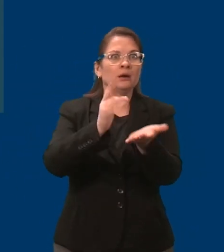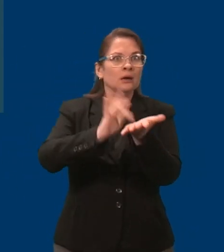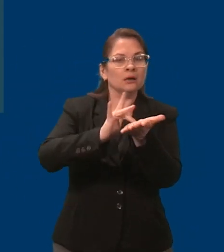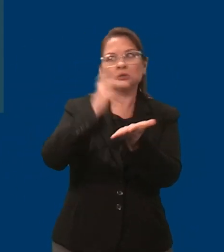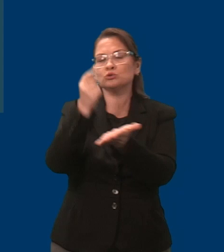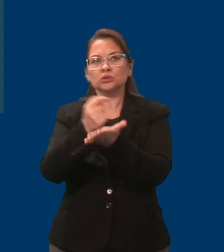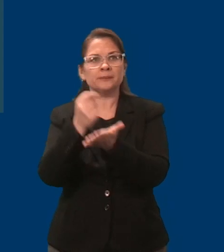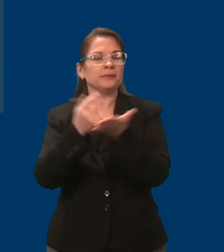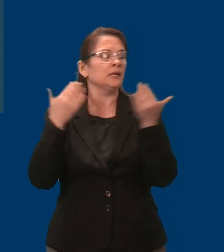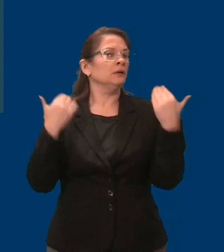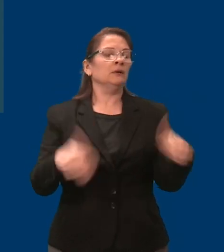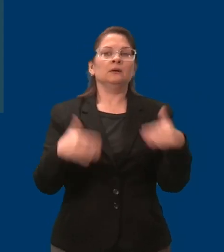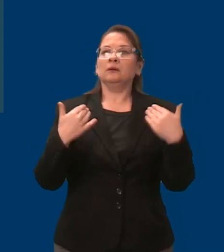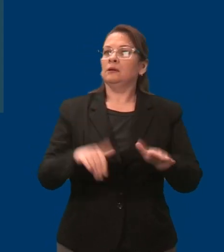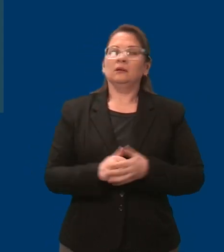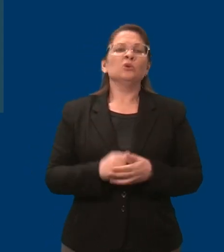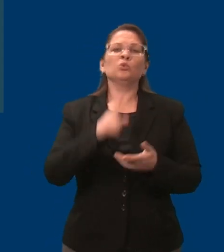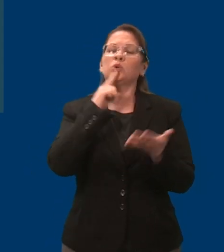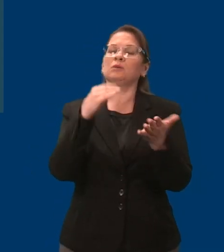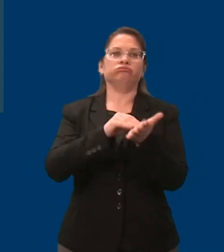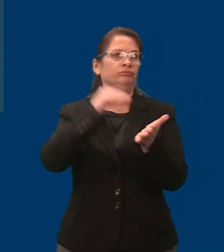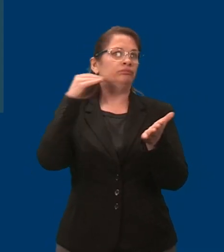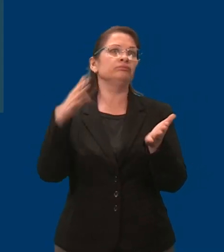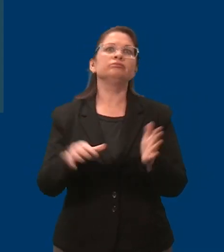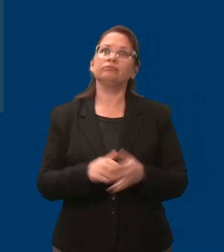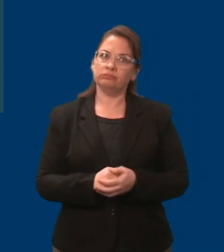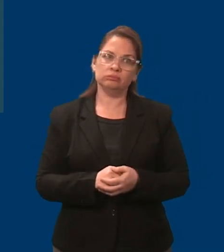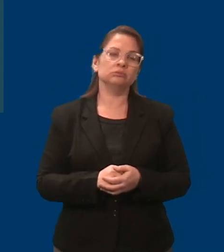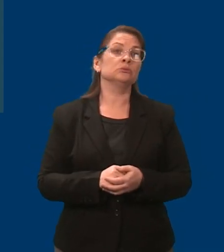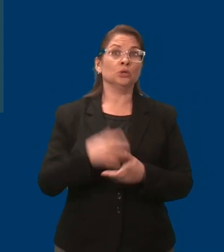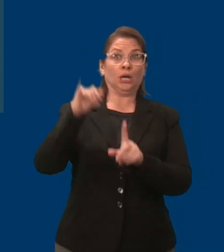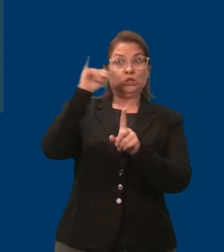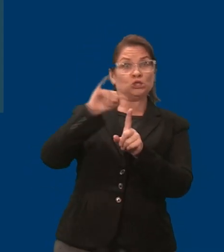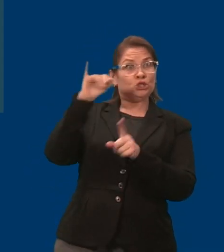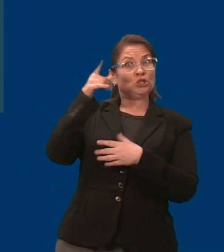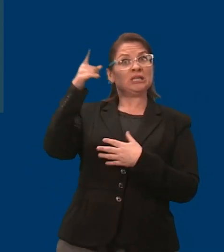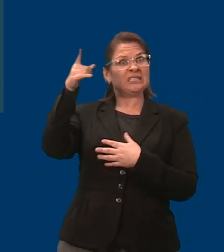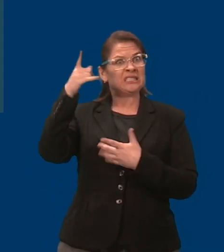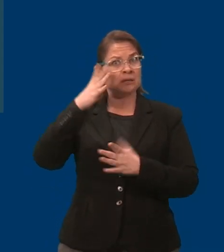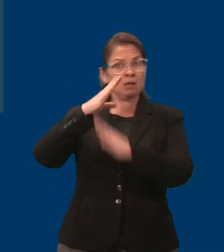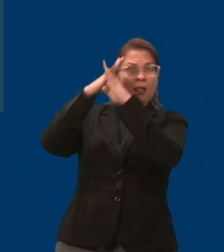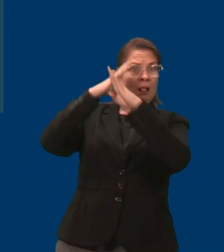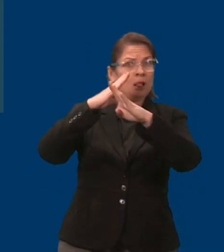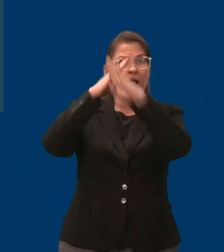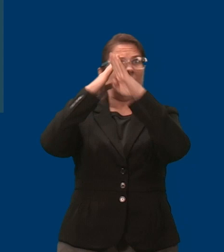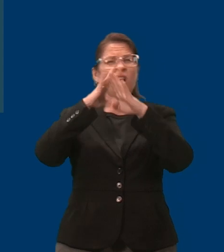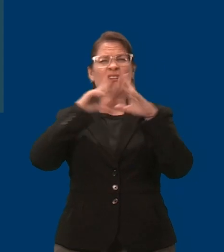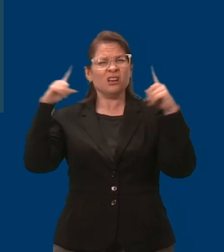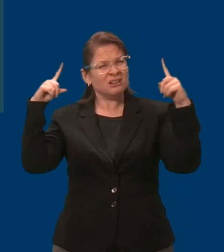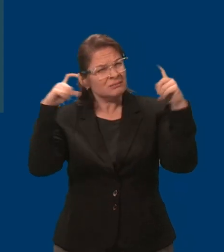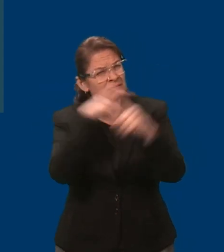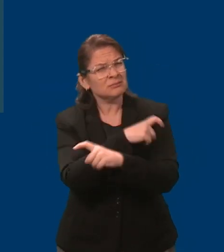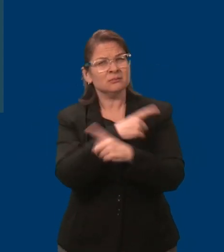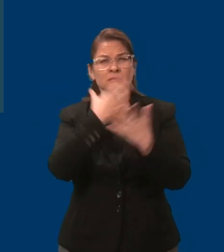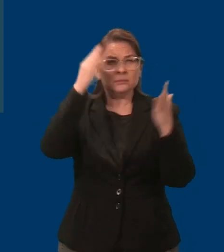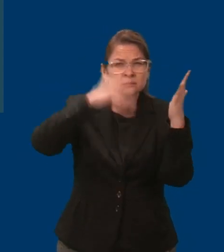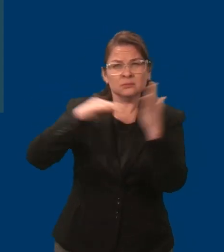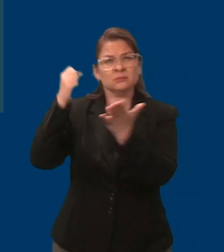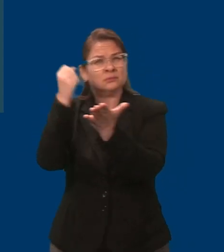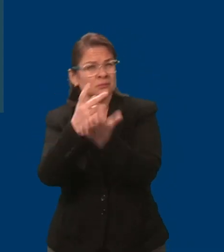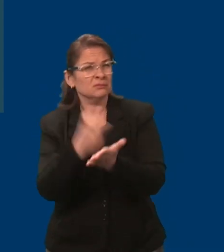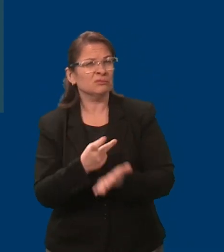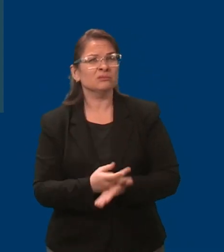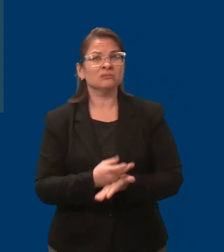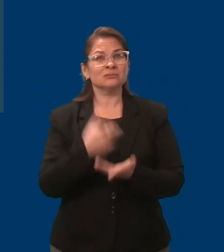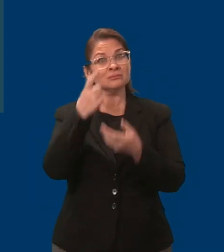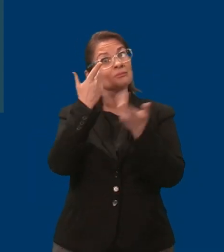plans. If insurance barriers for rare disease patients were not so complicated, the state would save money in the long term on the cost of